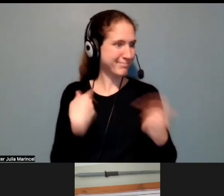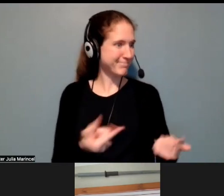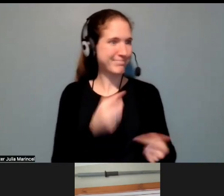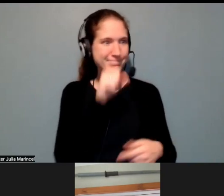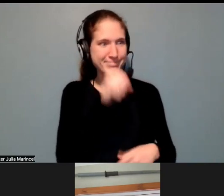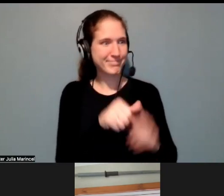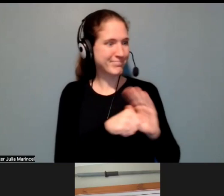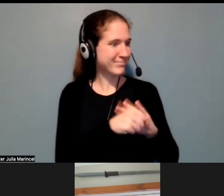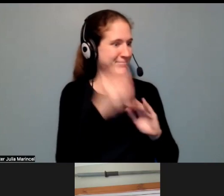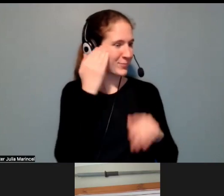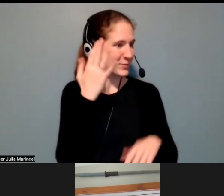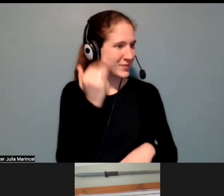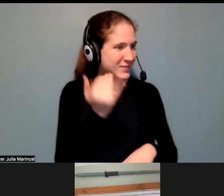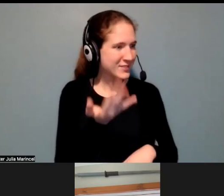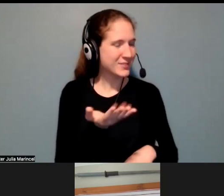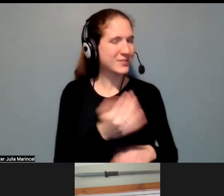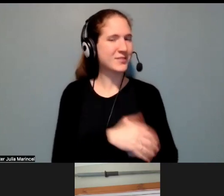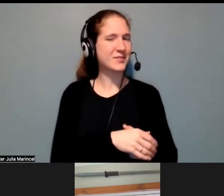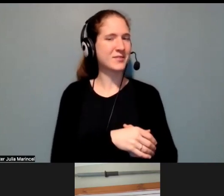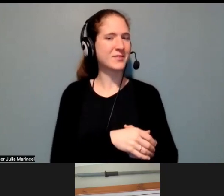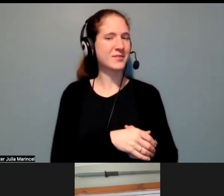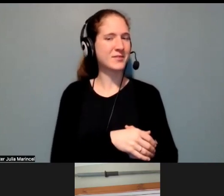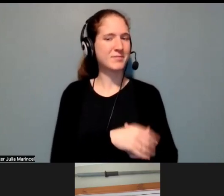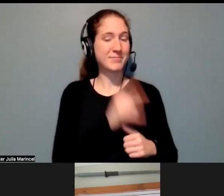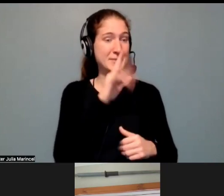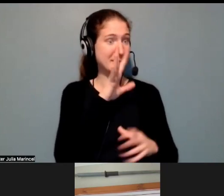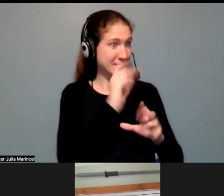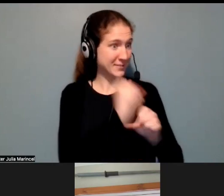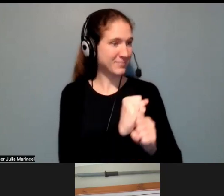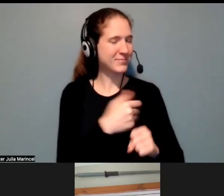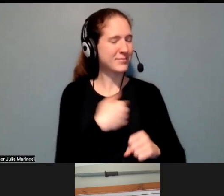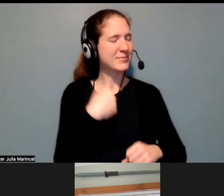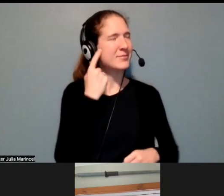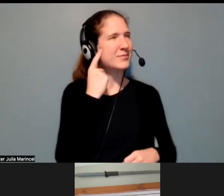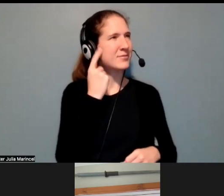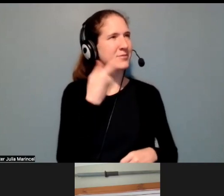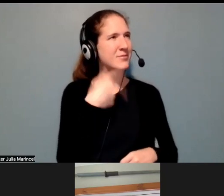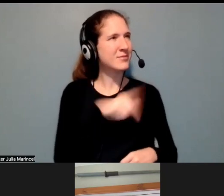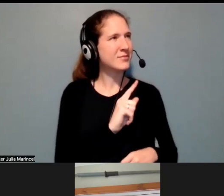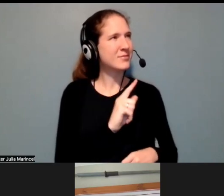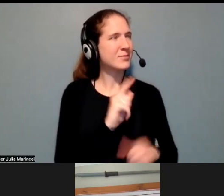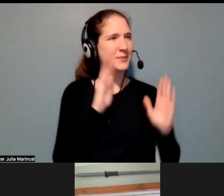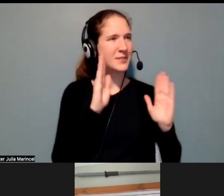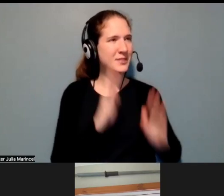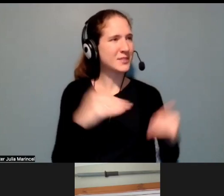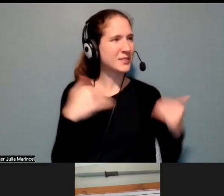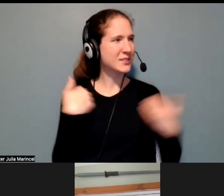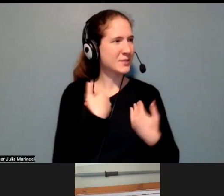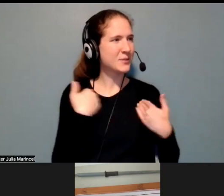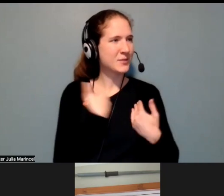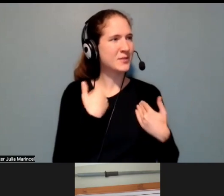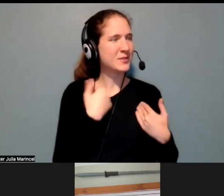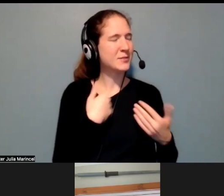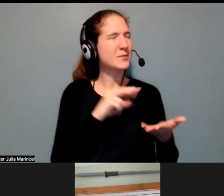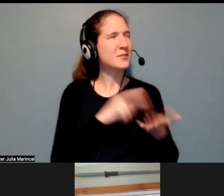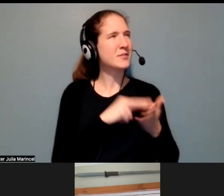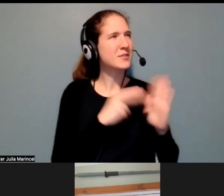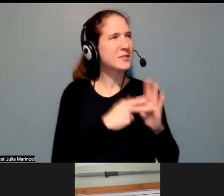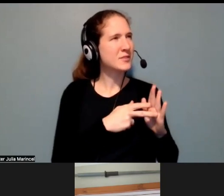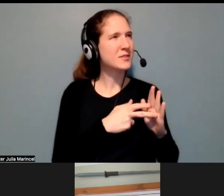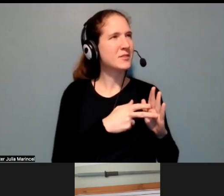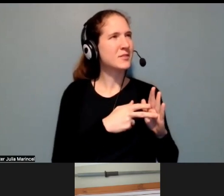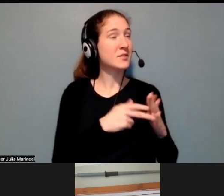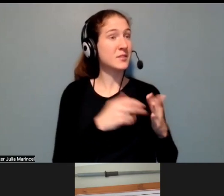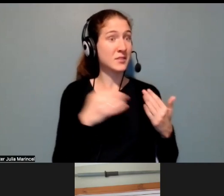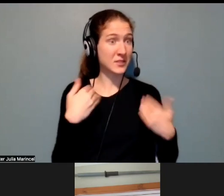reason. I'm attracted to them. I think they're amazing animals. I mean, they've been around for over